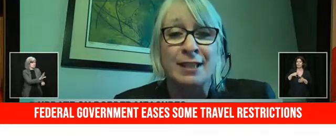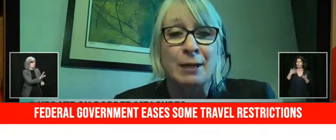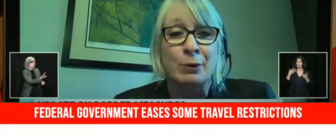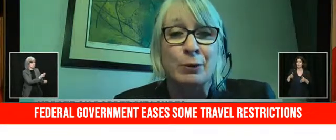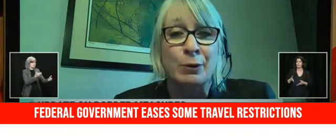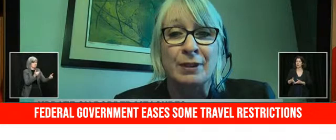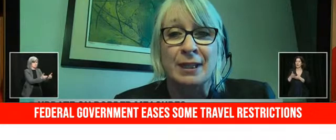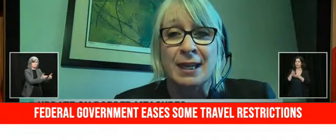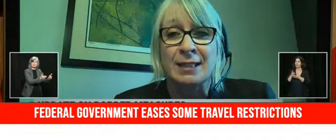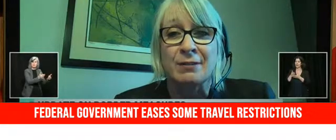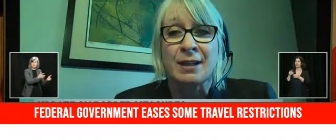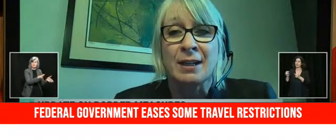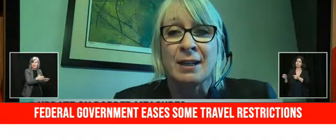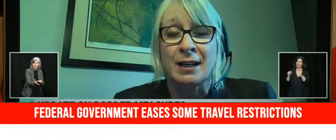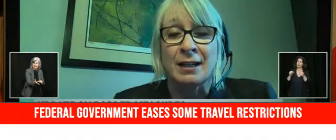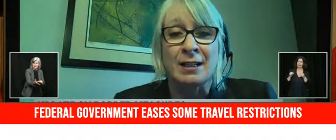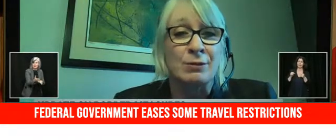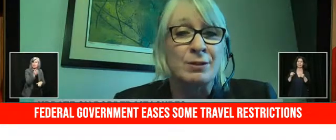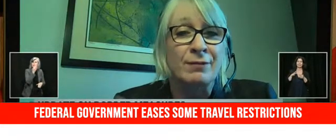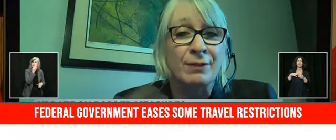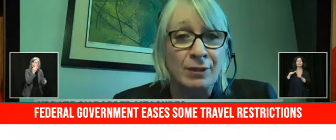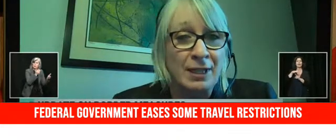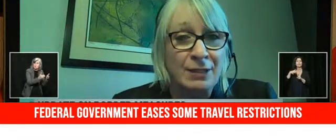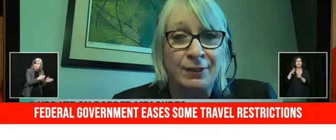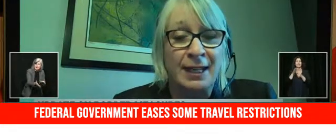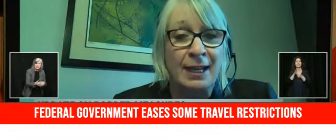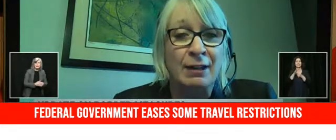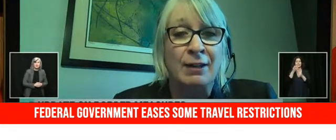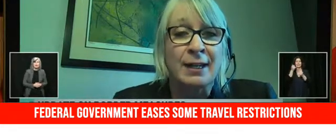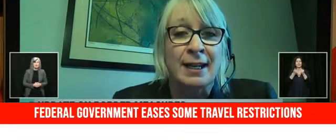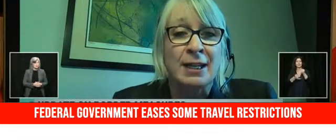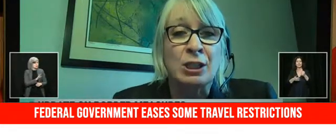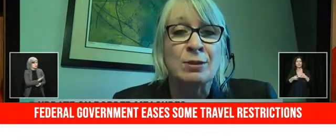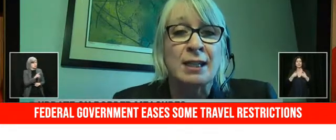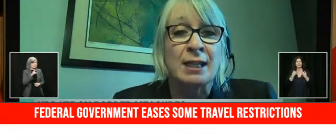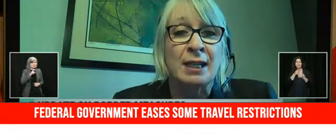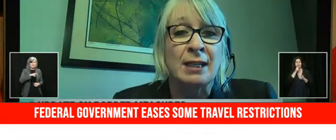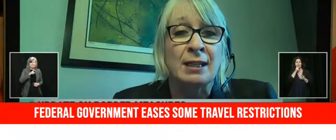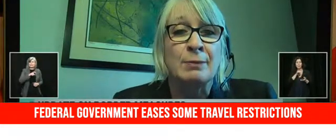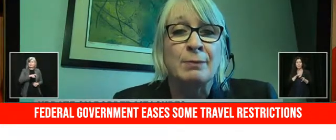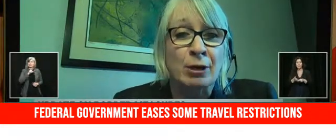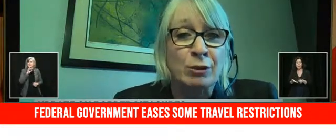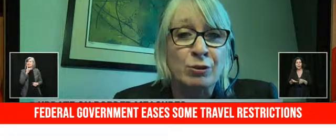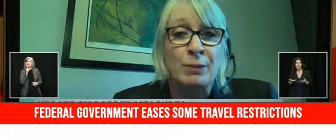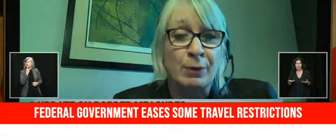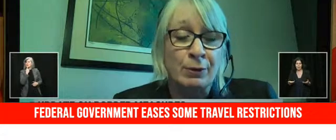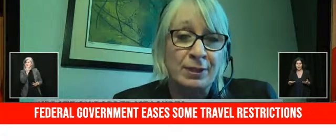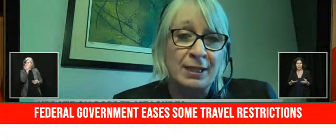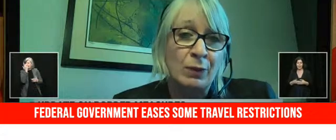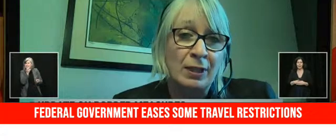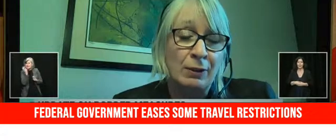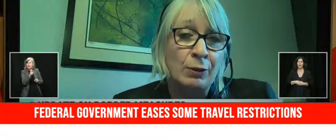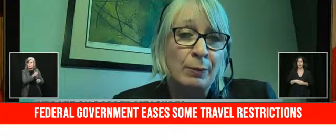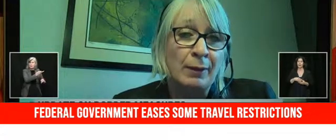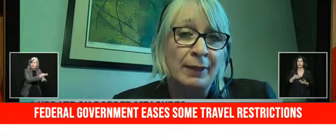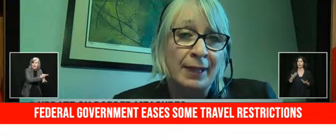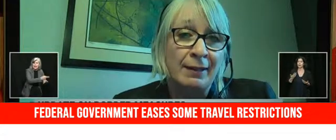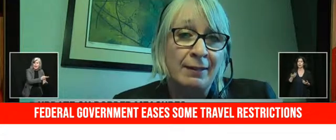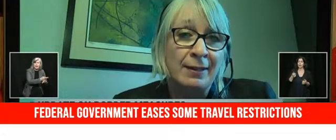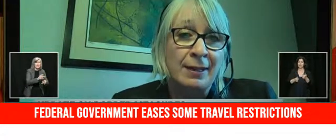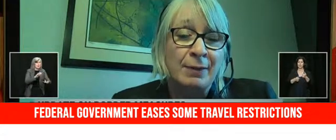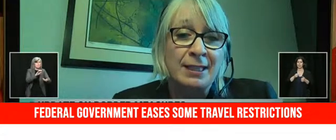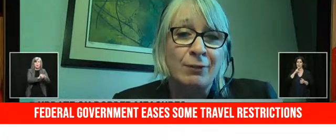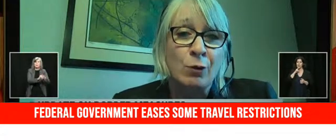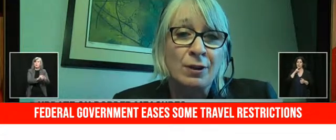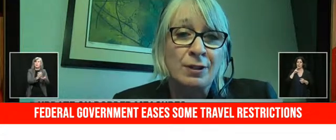for example, or in the case of severe needs for care, using a partnership process with local public